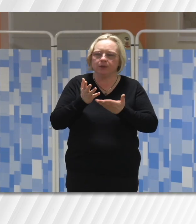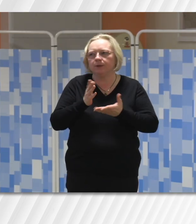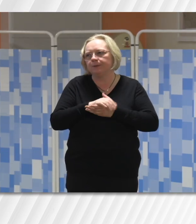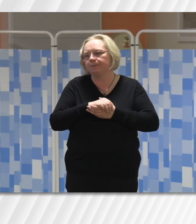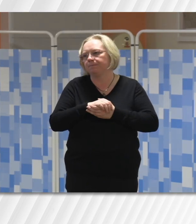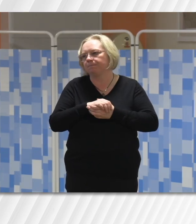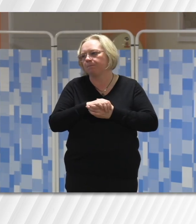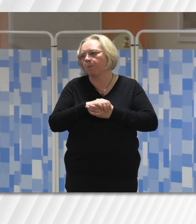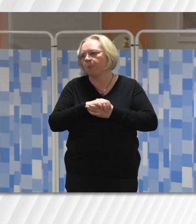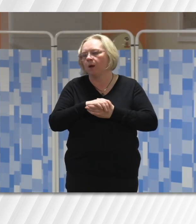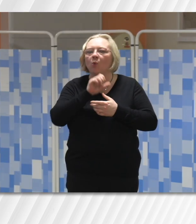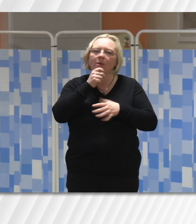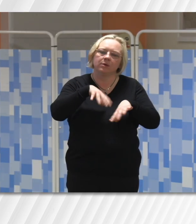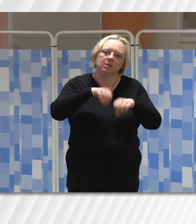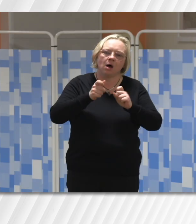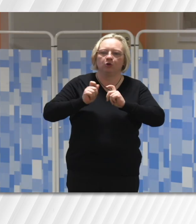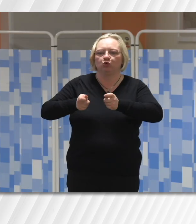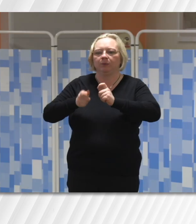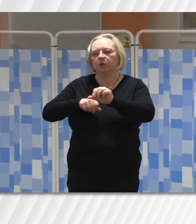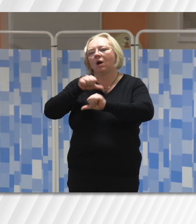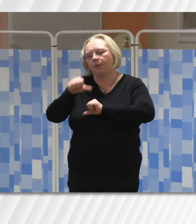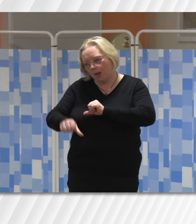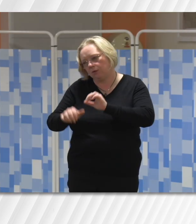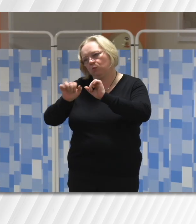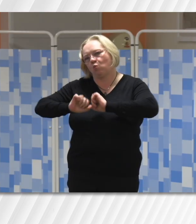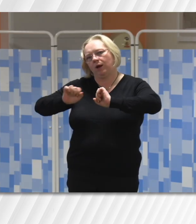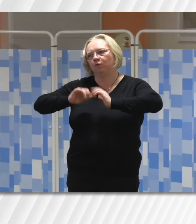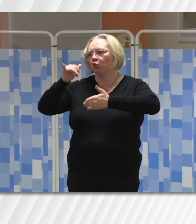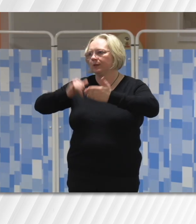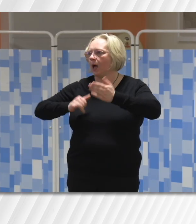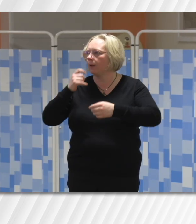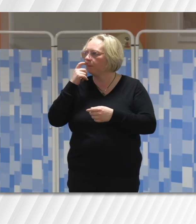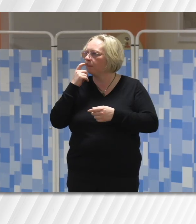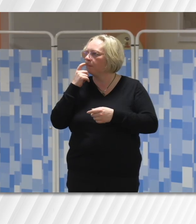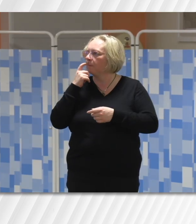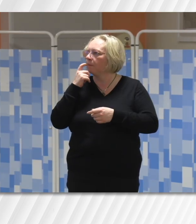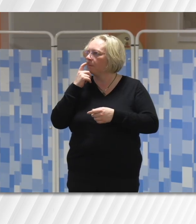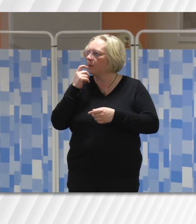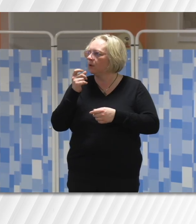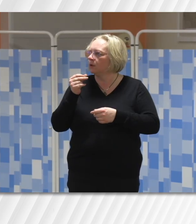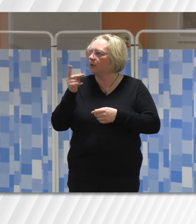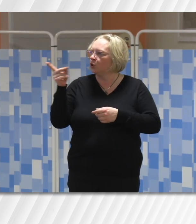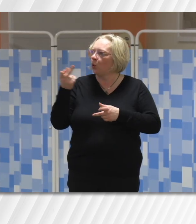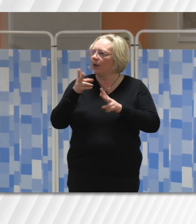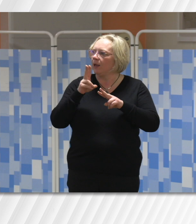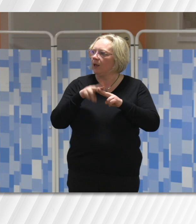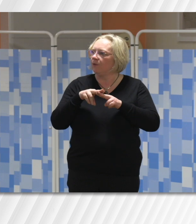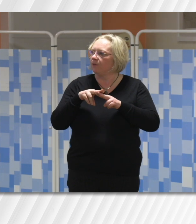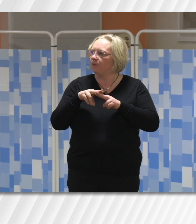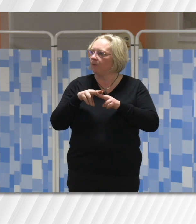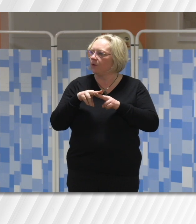sure. We'll start them on some treatment and arrange a DAT scan. So anyone who doesn't respond to treatment very well, they